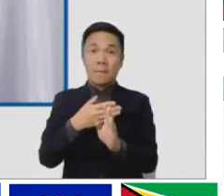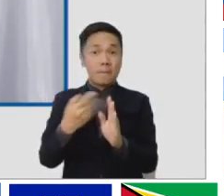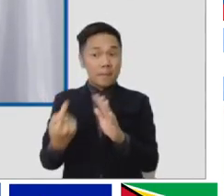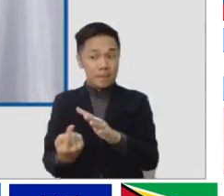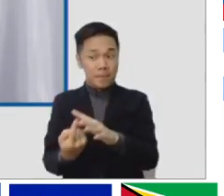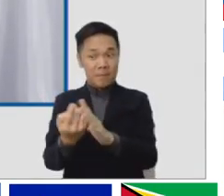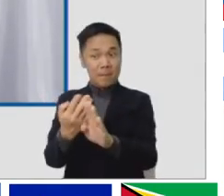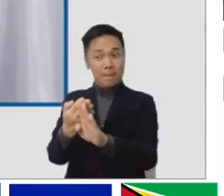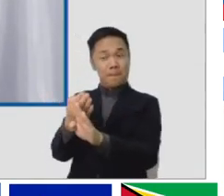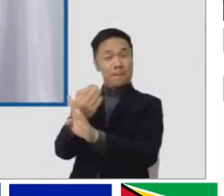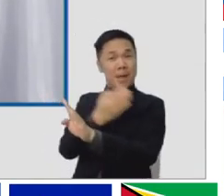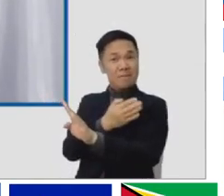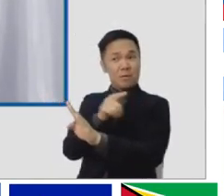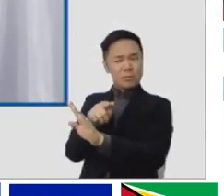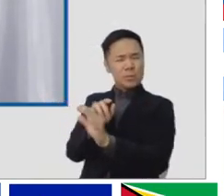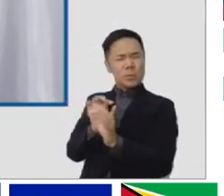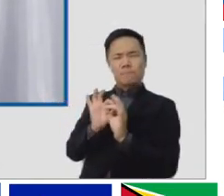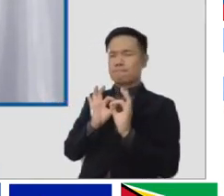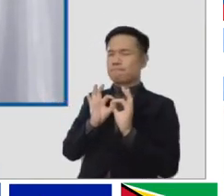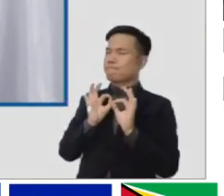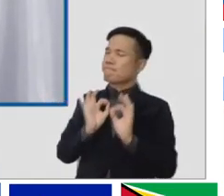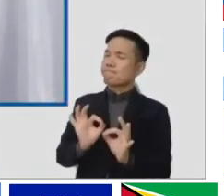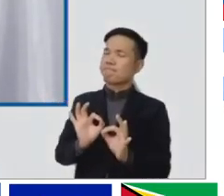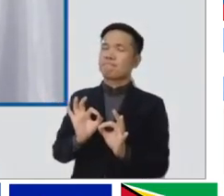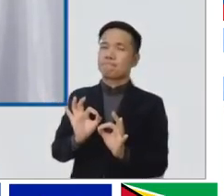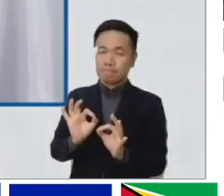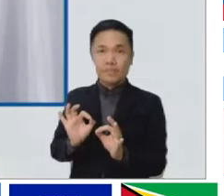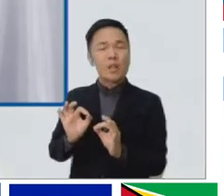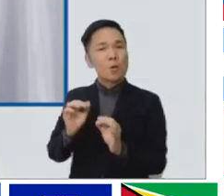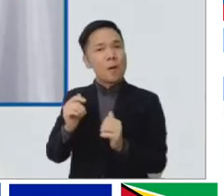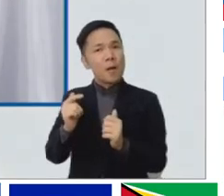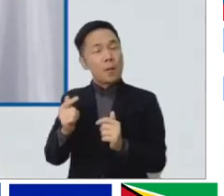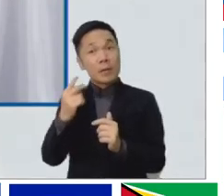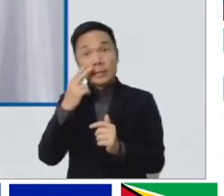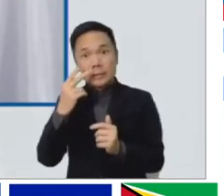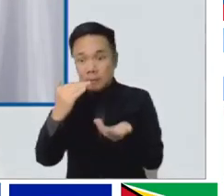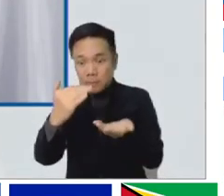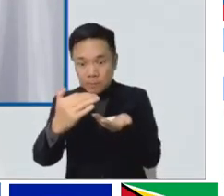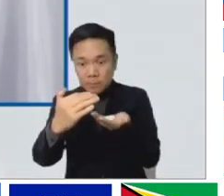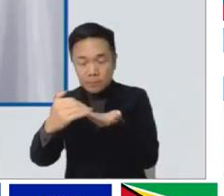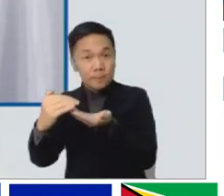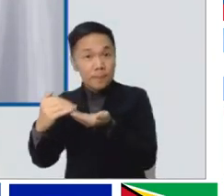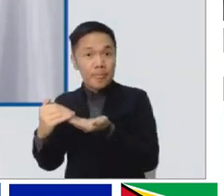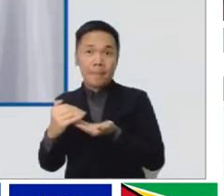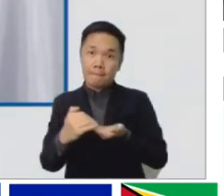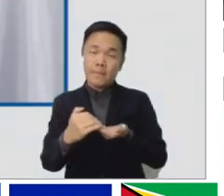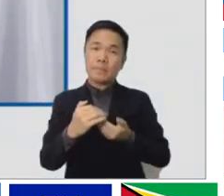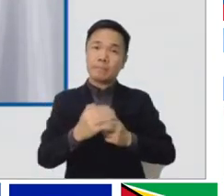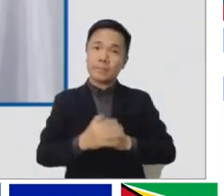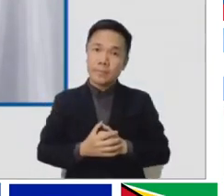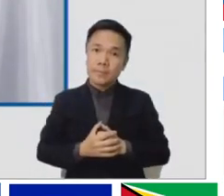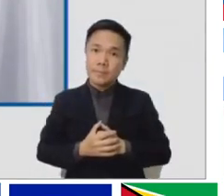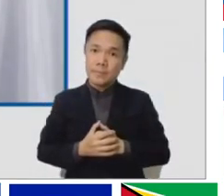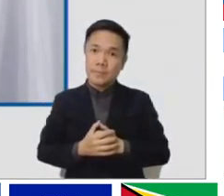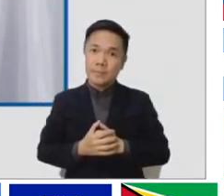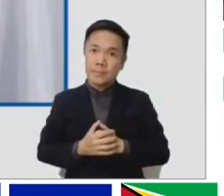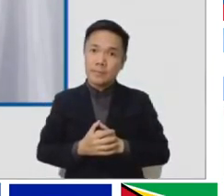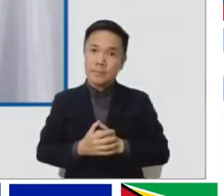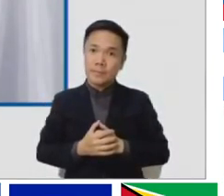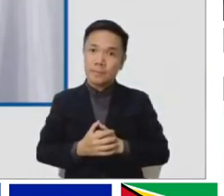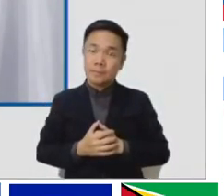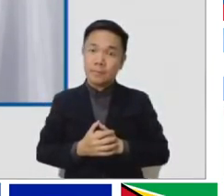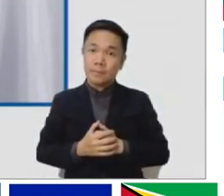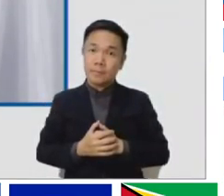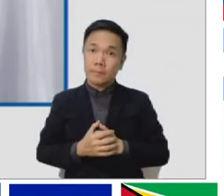these multi-threats, for us to be able to ensure cooperation amongst our countries as well, and for us to be able to have better